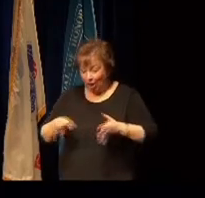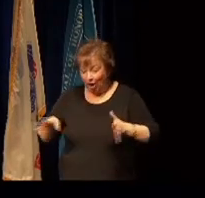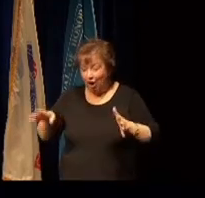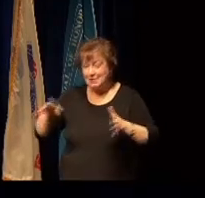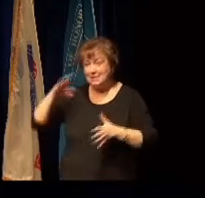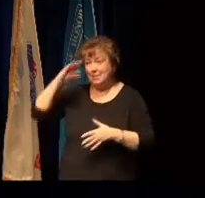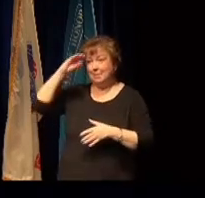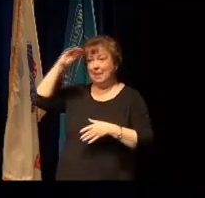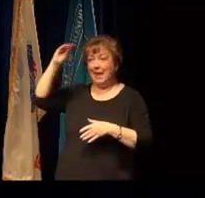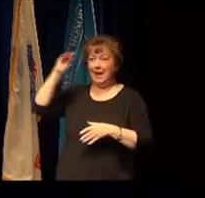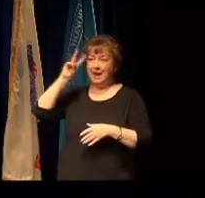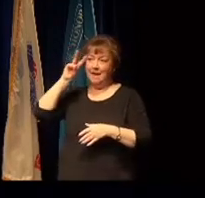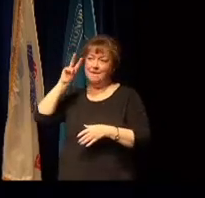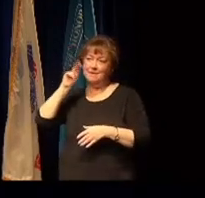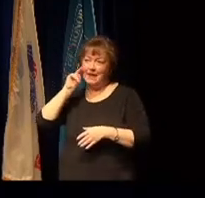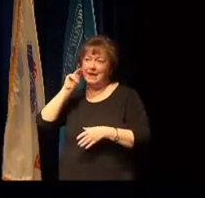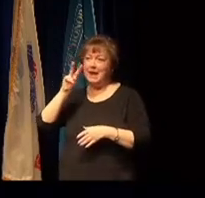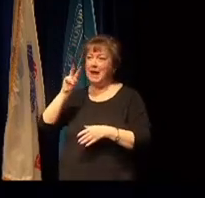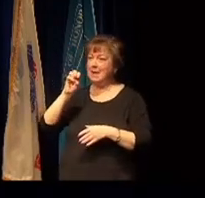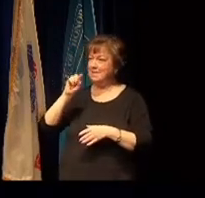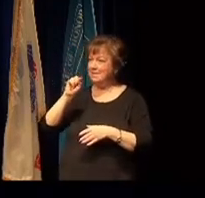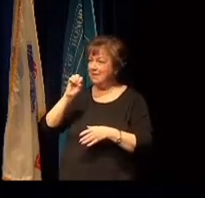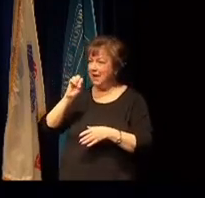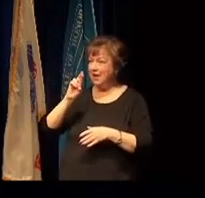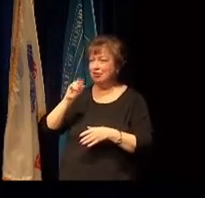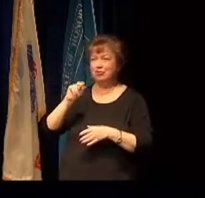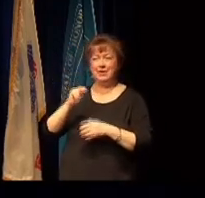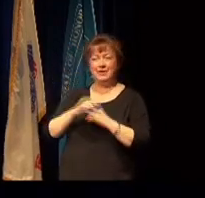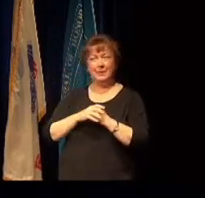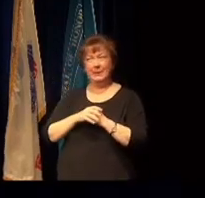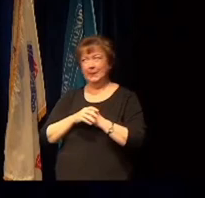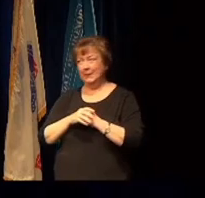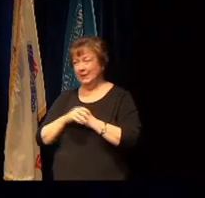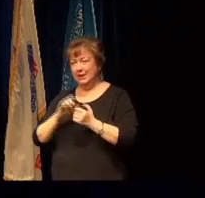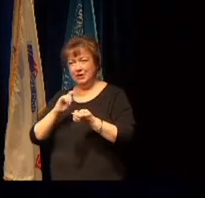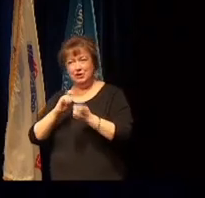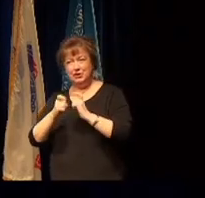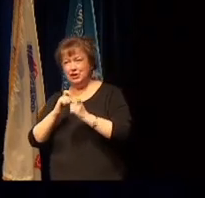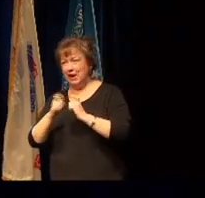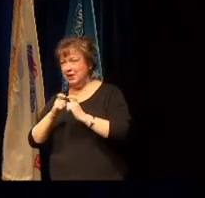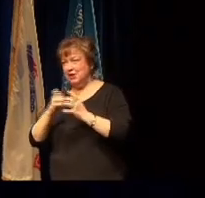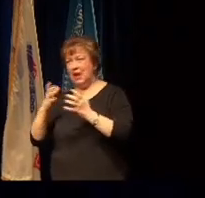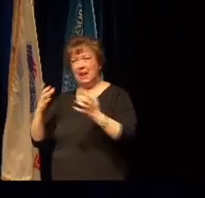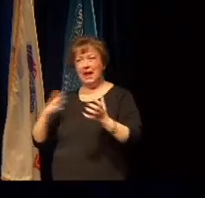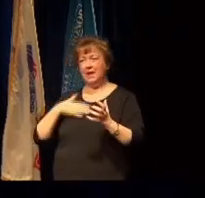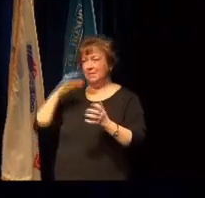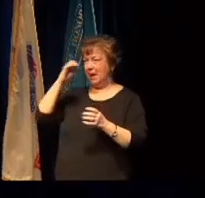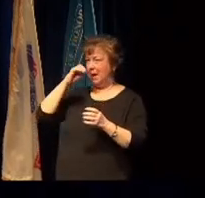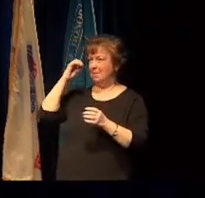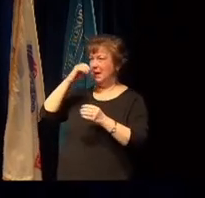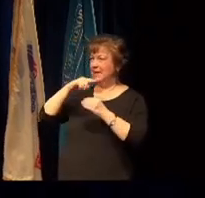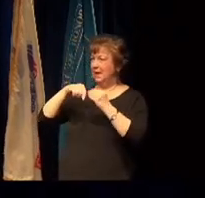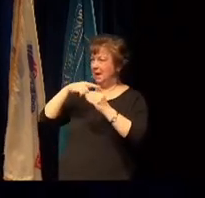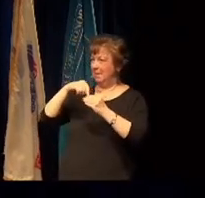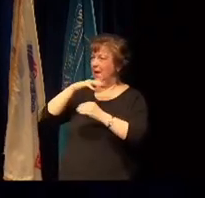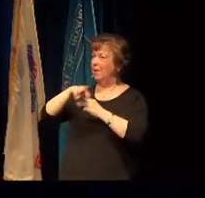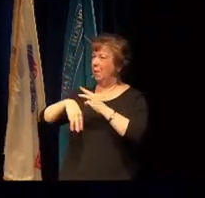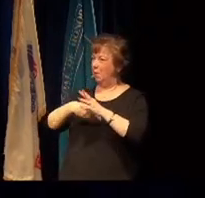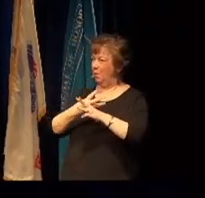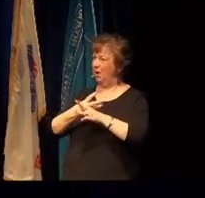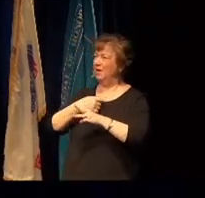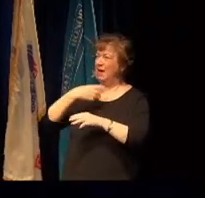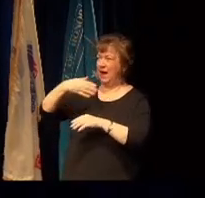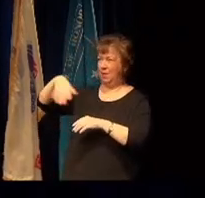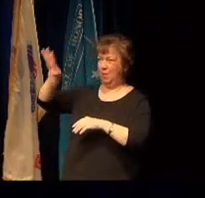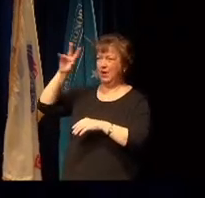Vietnam veteran, changed a lot of my views in my life going to Vietnam and coming home. But